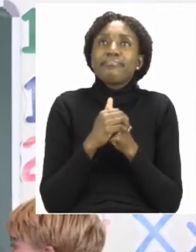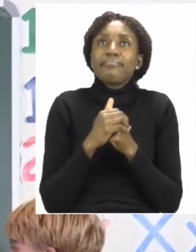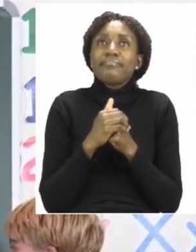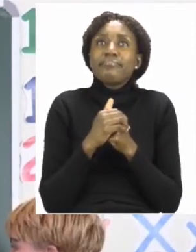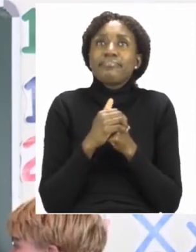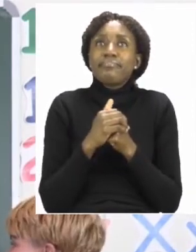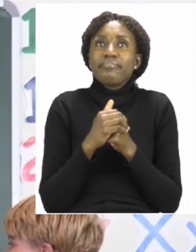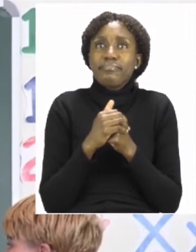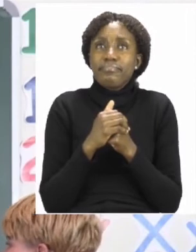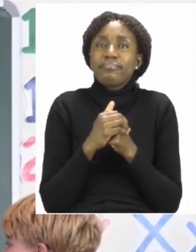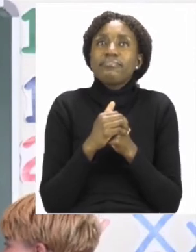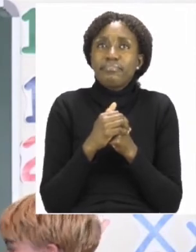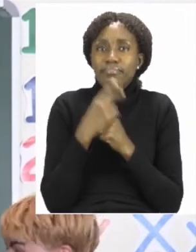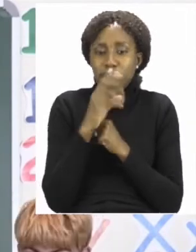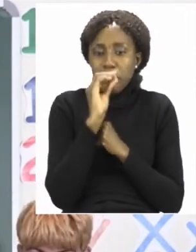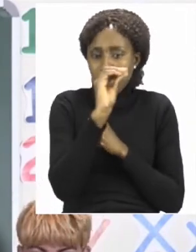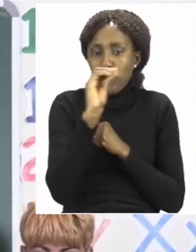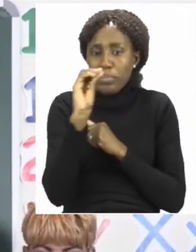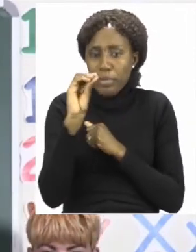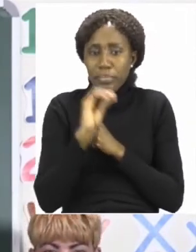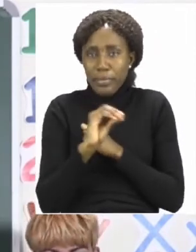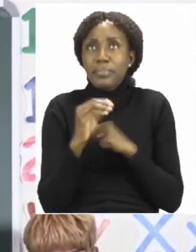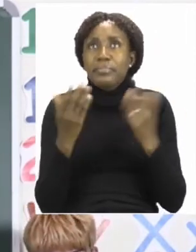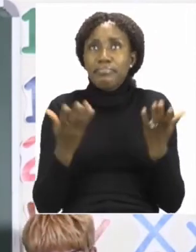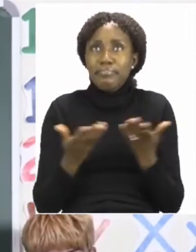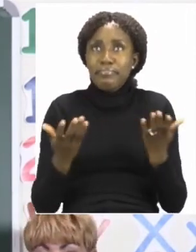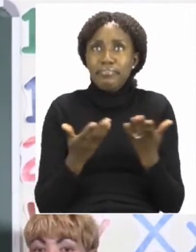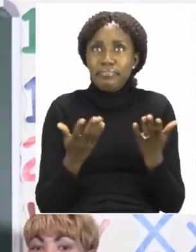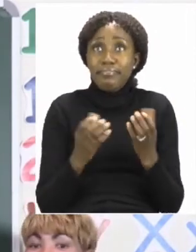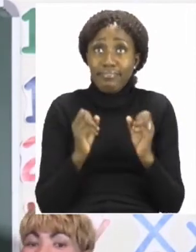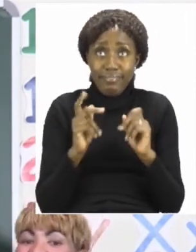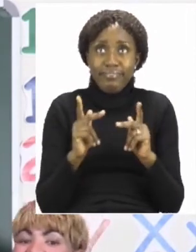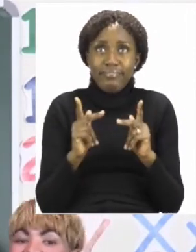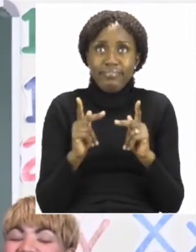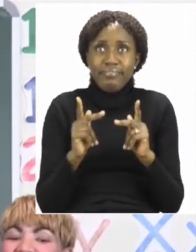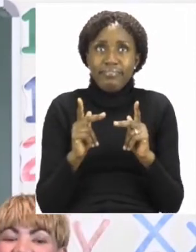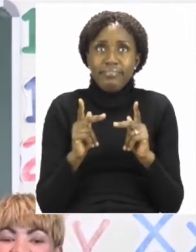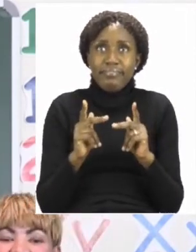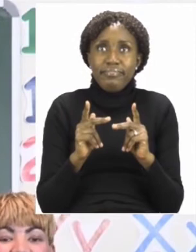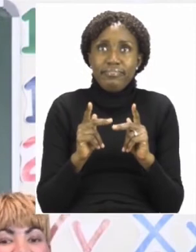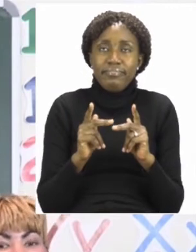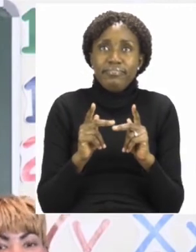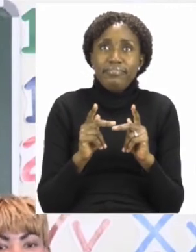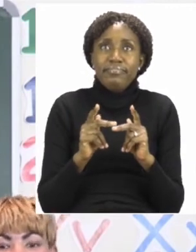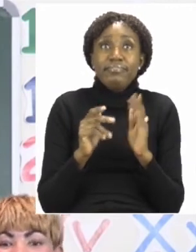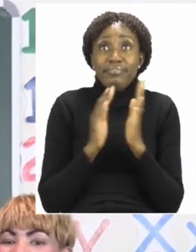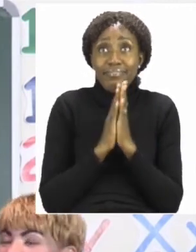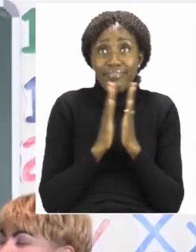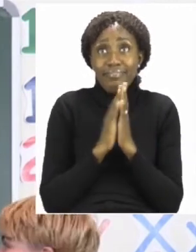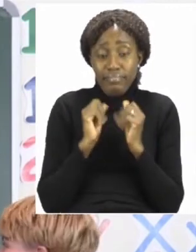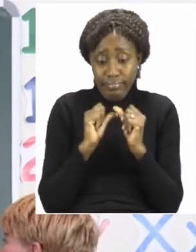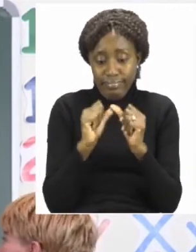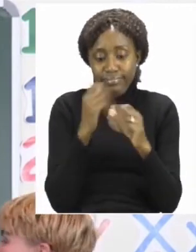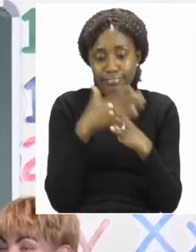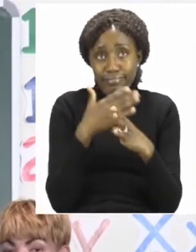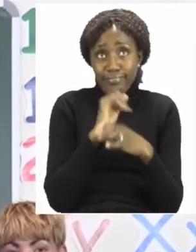where they fit right now everyone i want you to go ahead and finish